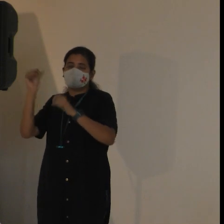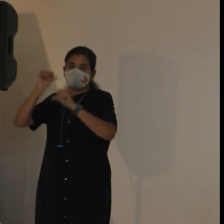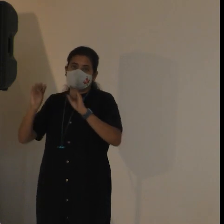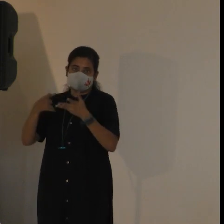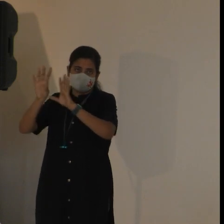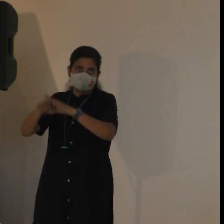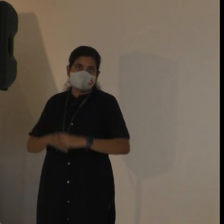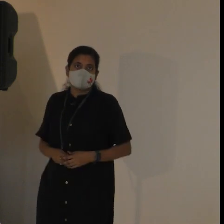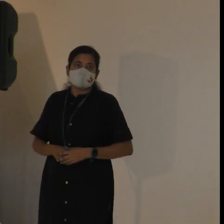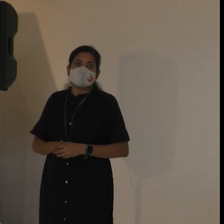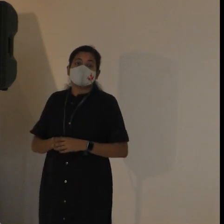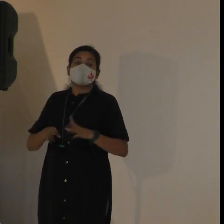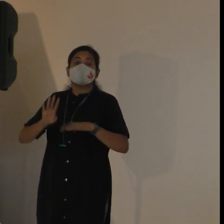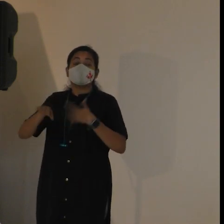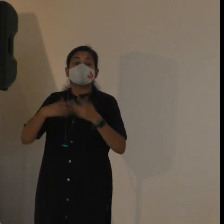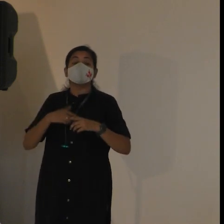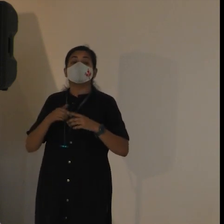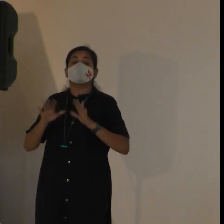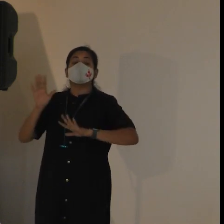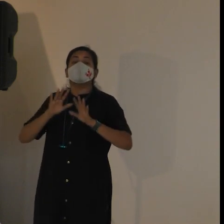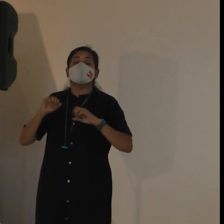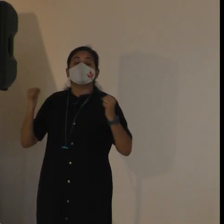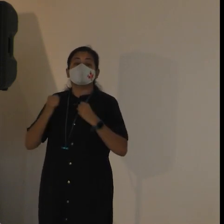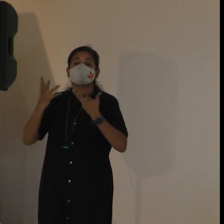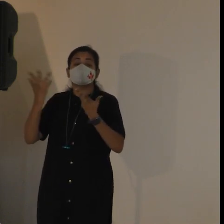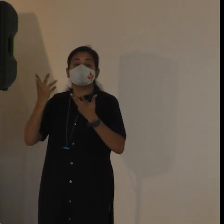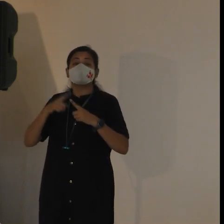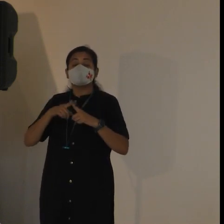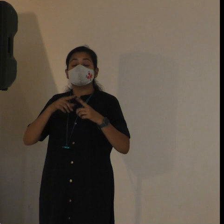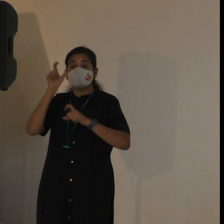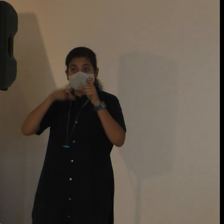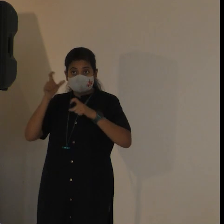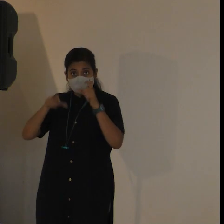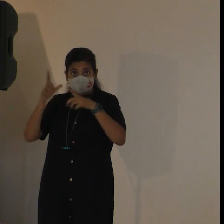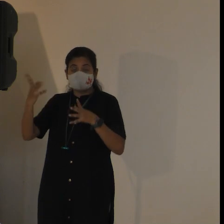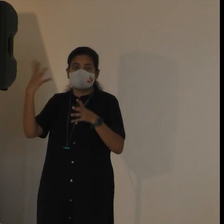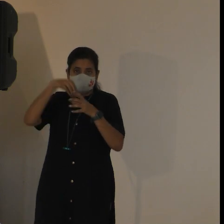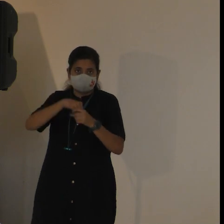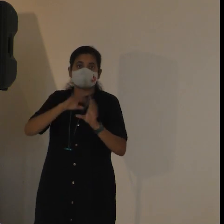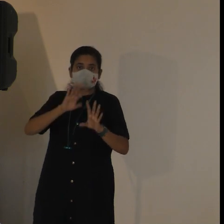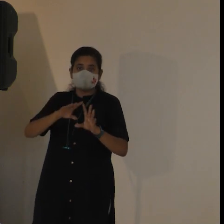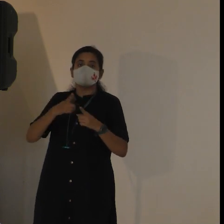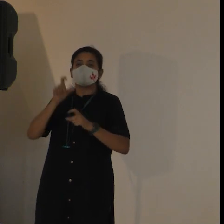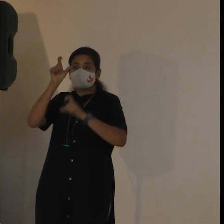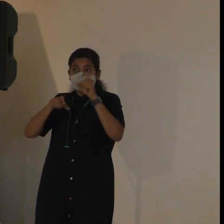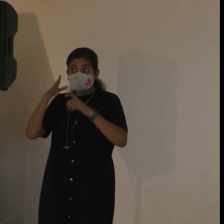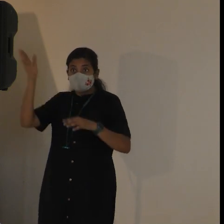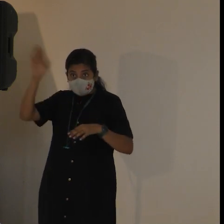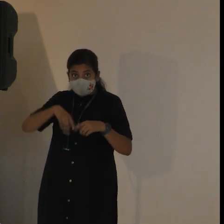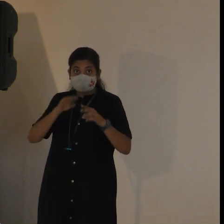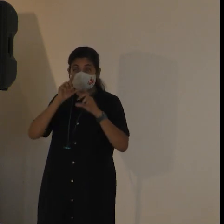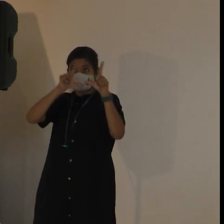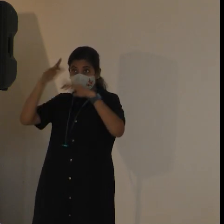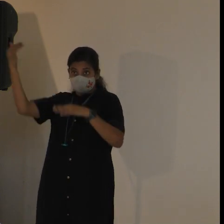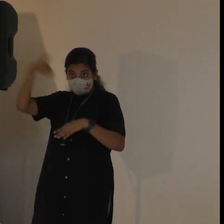line. Then the educational activities include various gallery activities to engage the public and the physical audiences that come to the